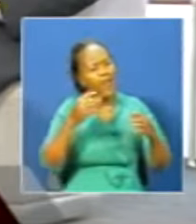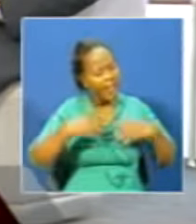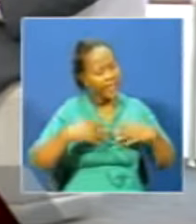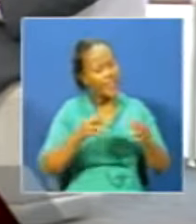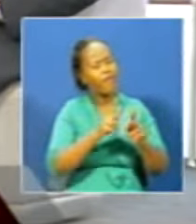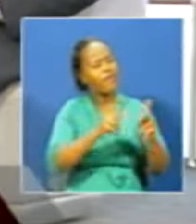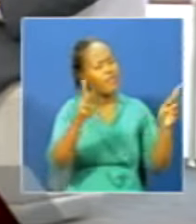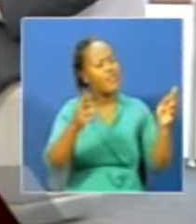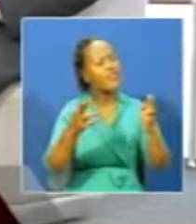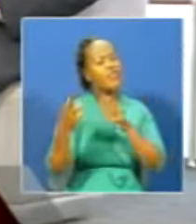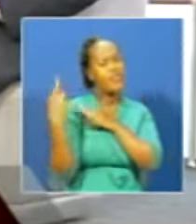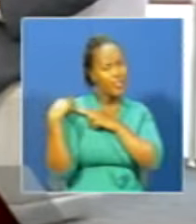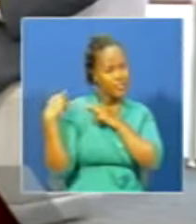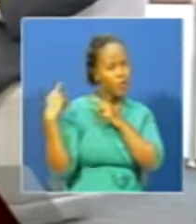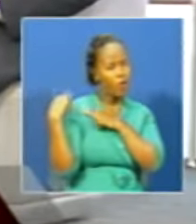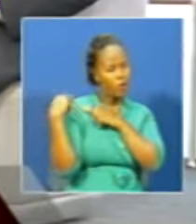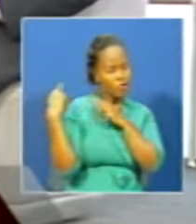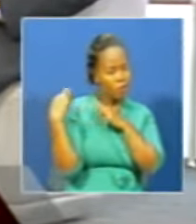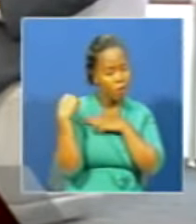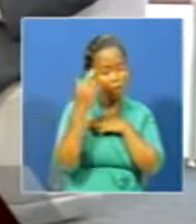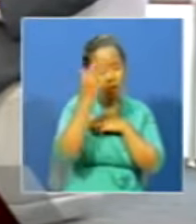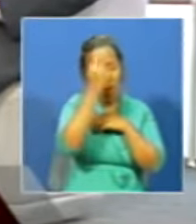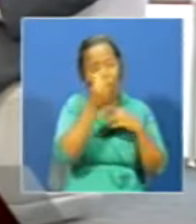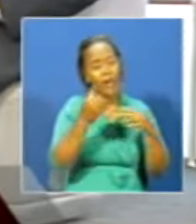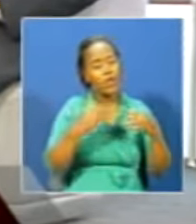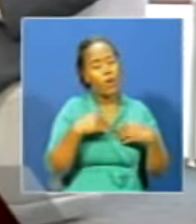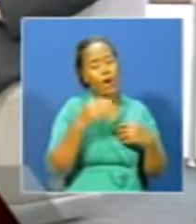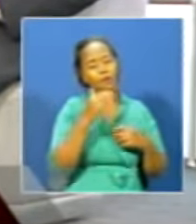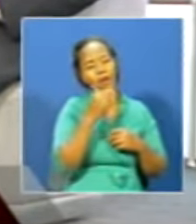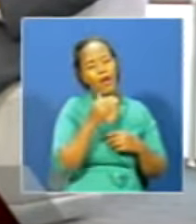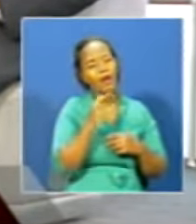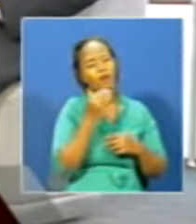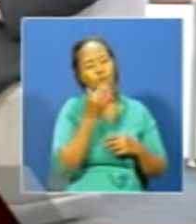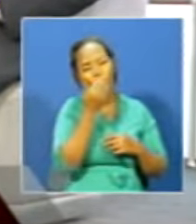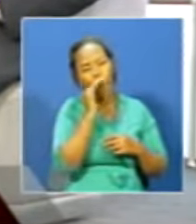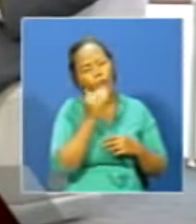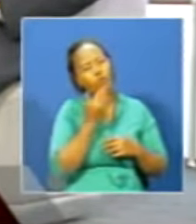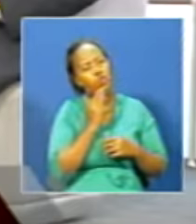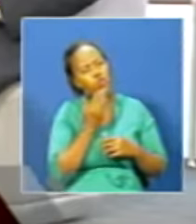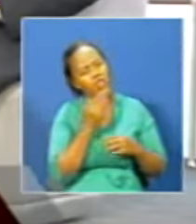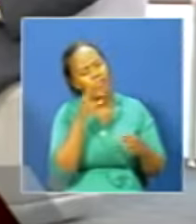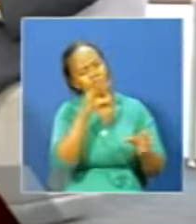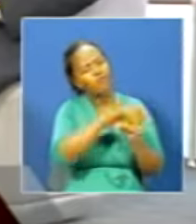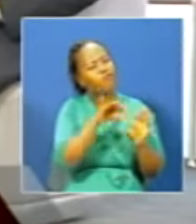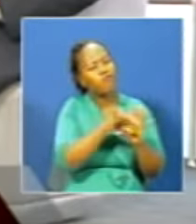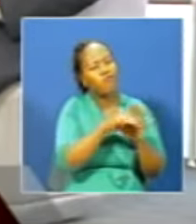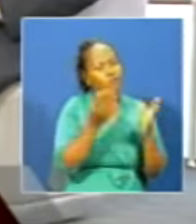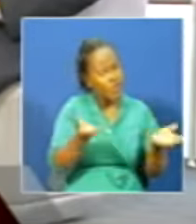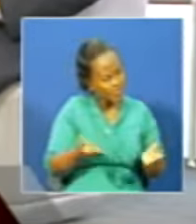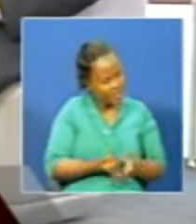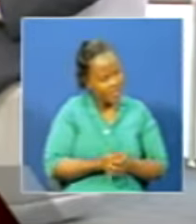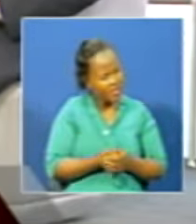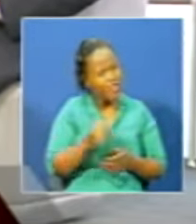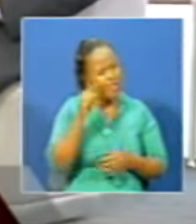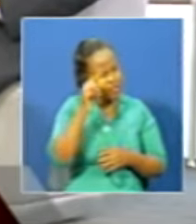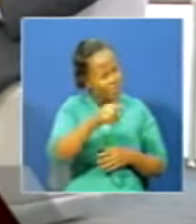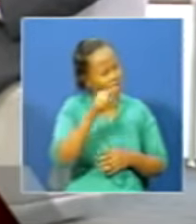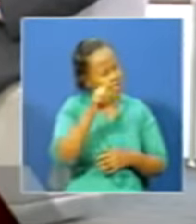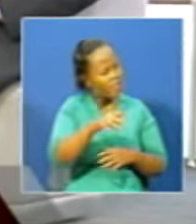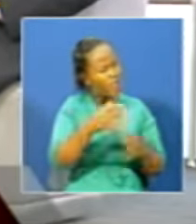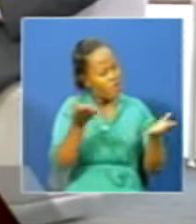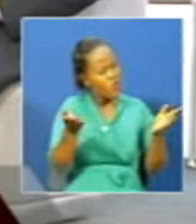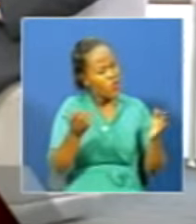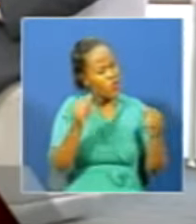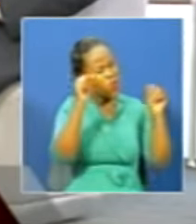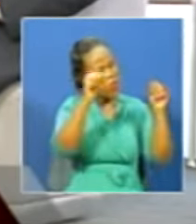for delivering the Luya vote in those days. Mm-hmm. Are you a chip off that old